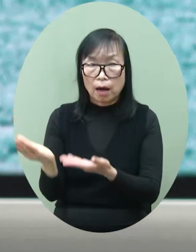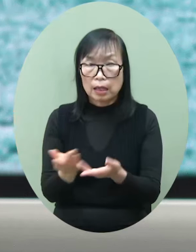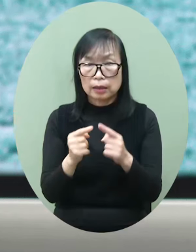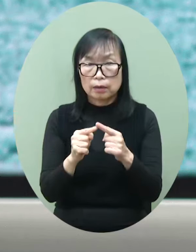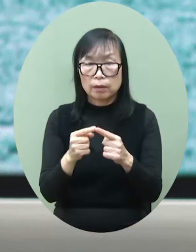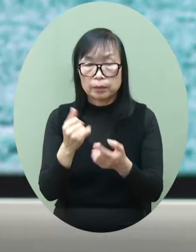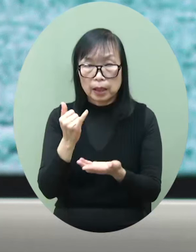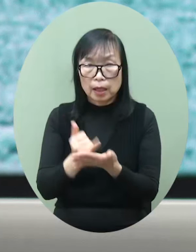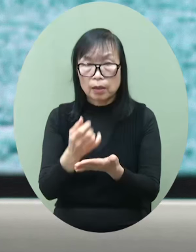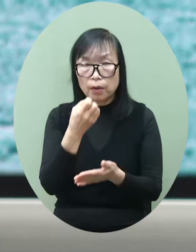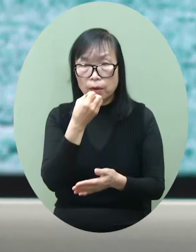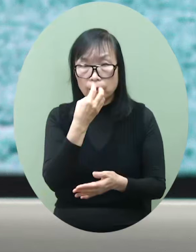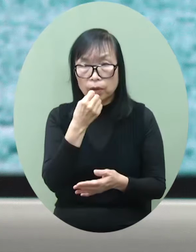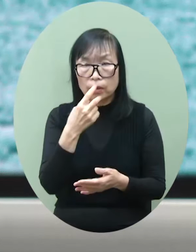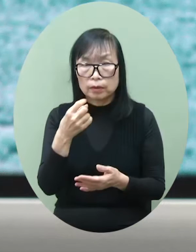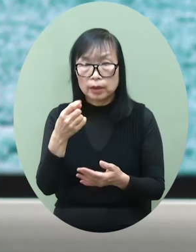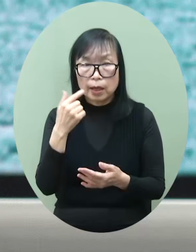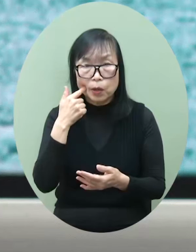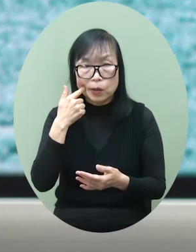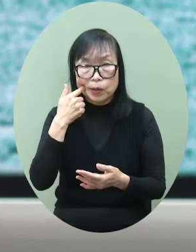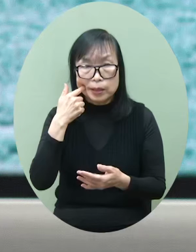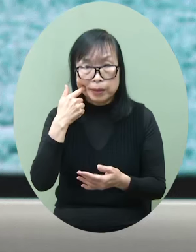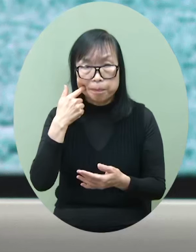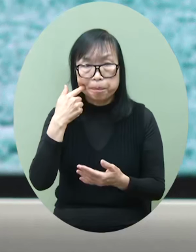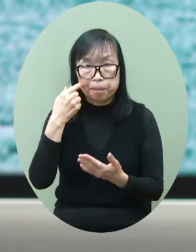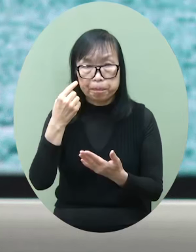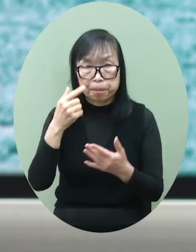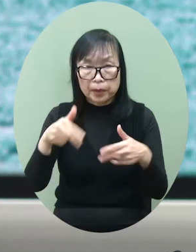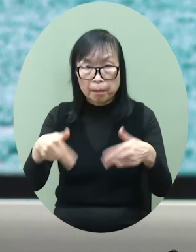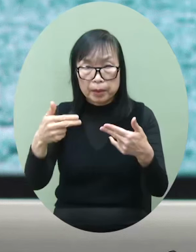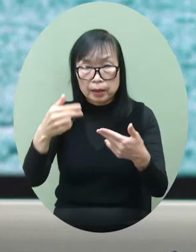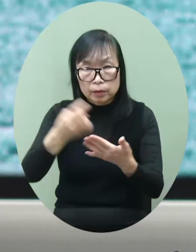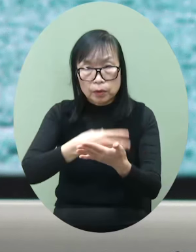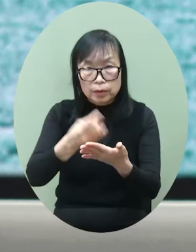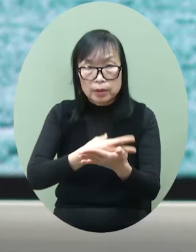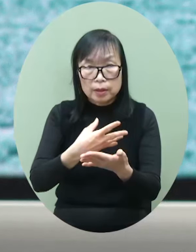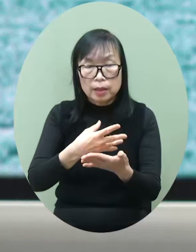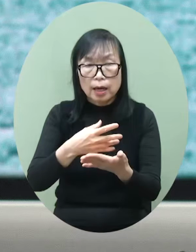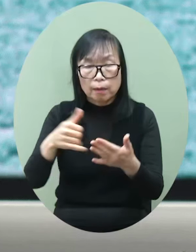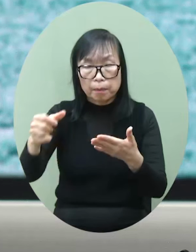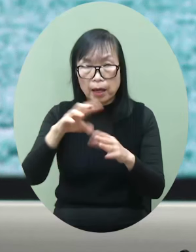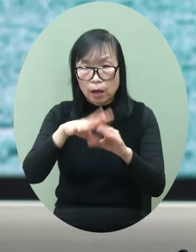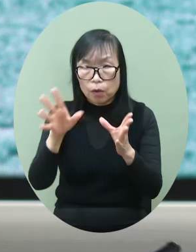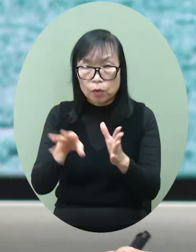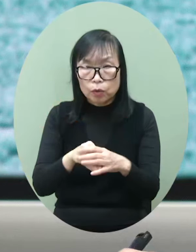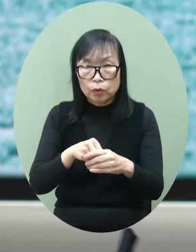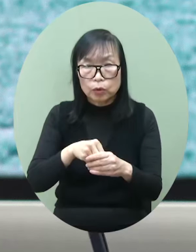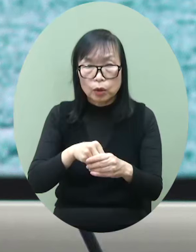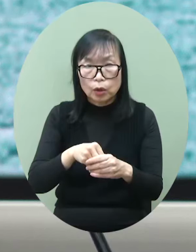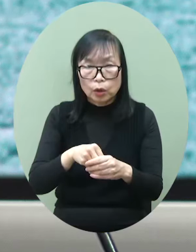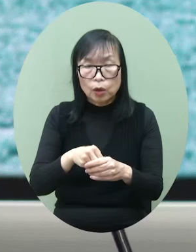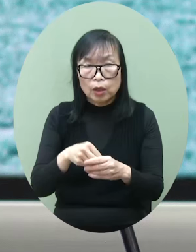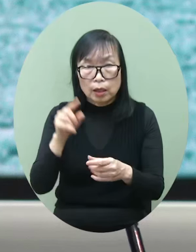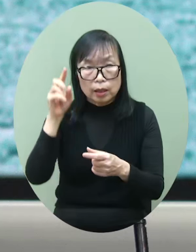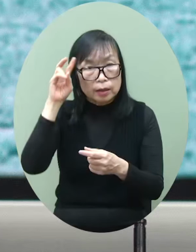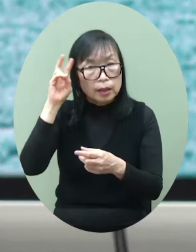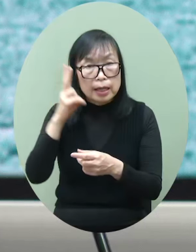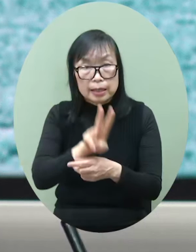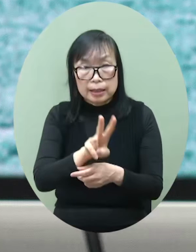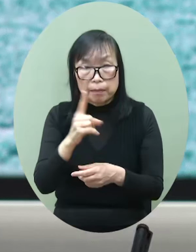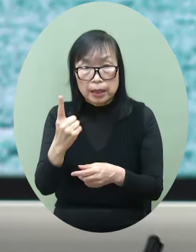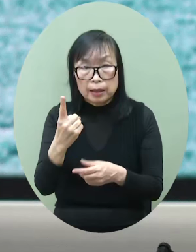Kong including 21 days quarantine in designated hotel and frequent testing among them of course the